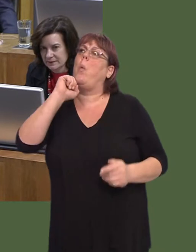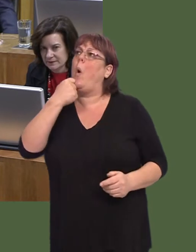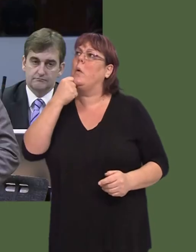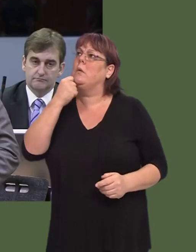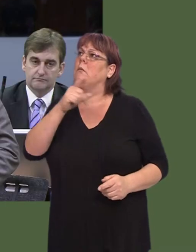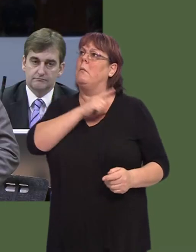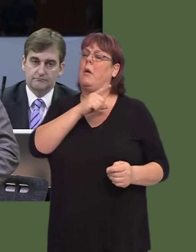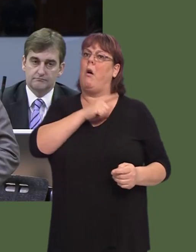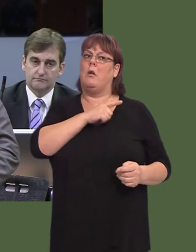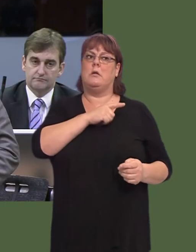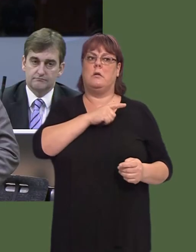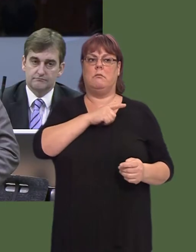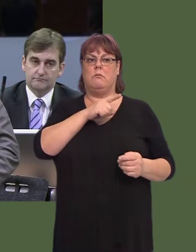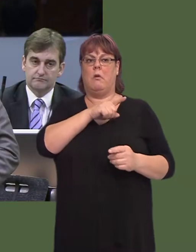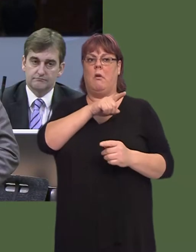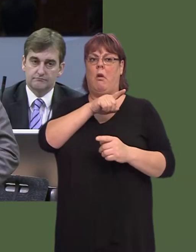tomorrow, given that it is